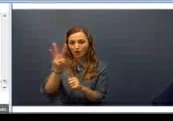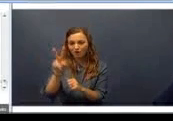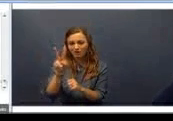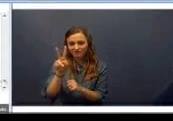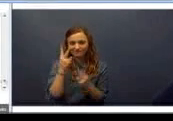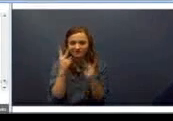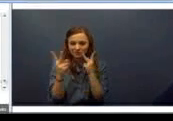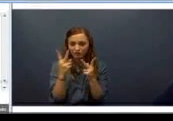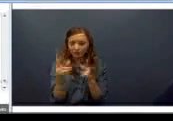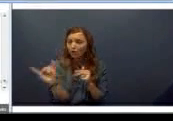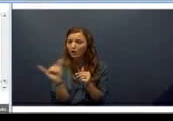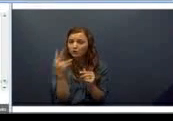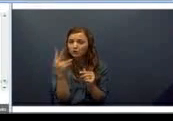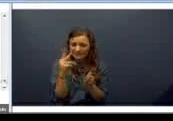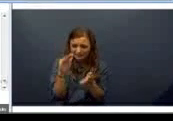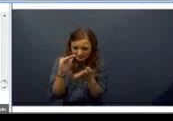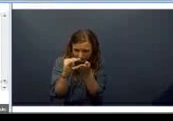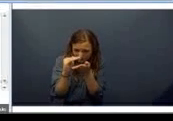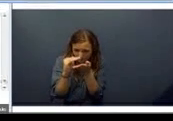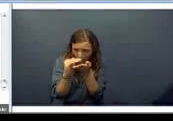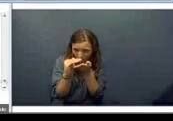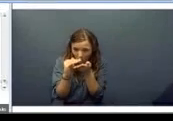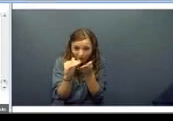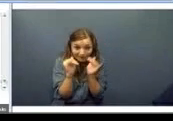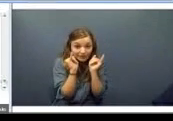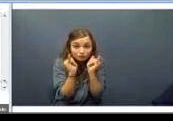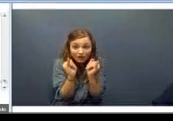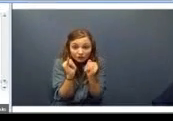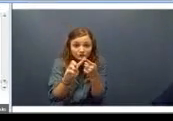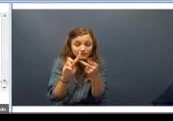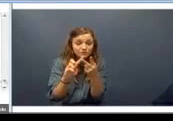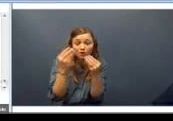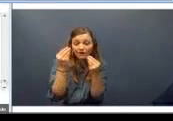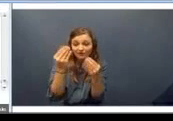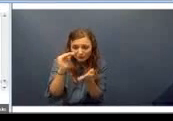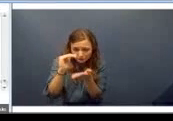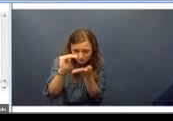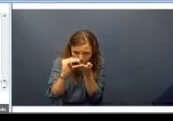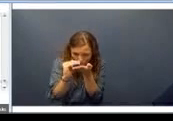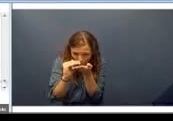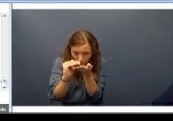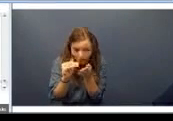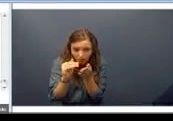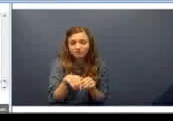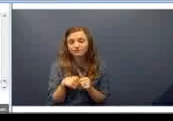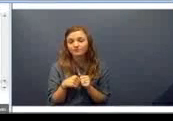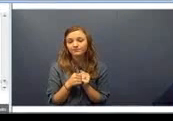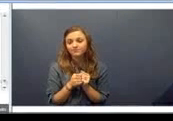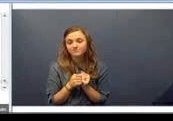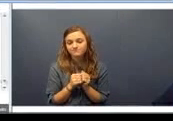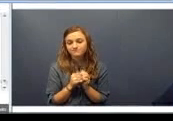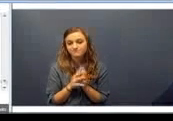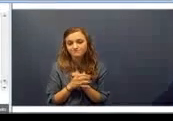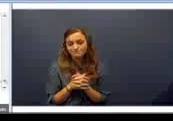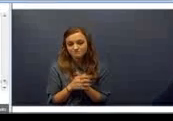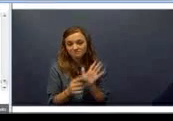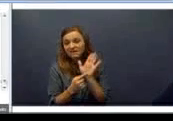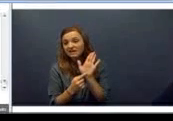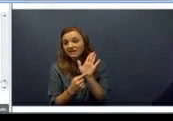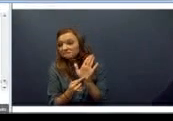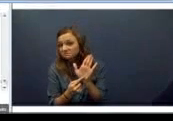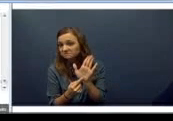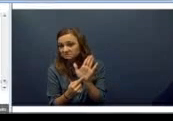many people with low vision. You also see lots of small text. You'll see instructions or information conveyed solely through